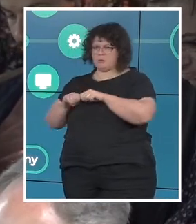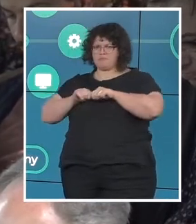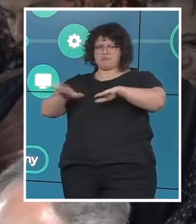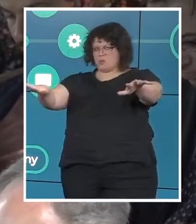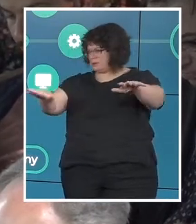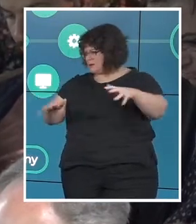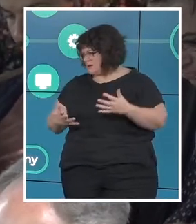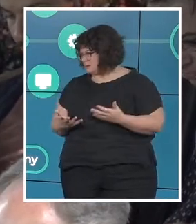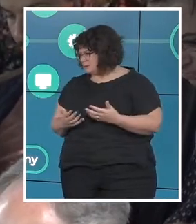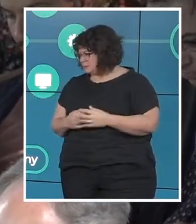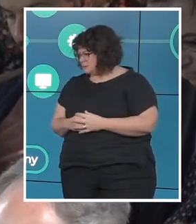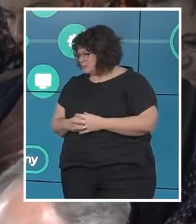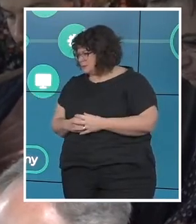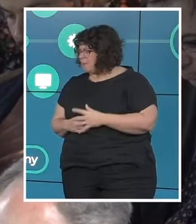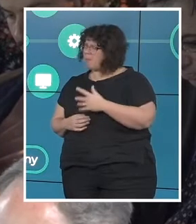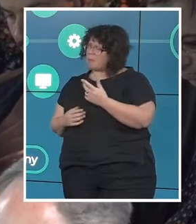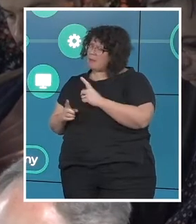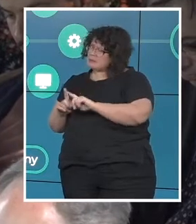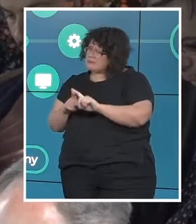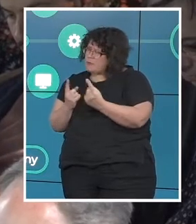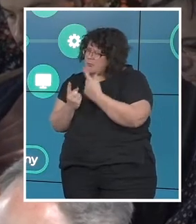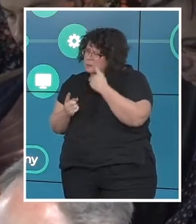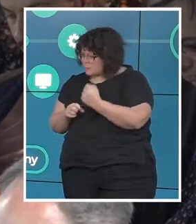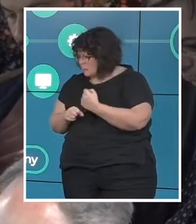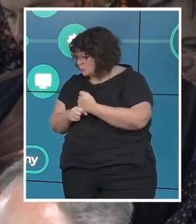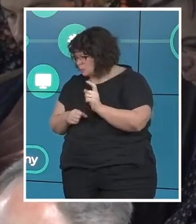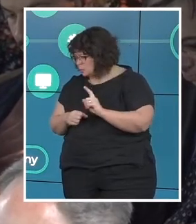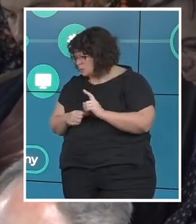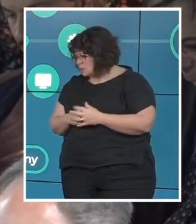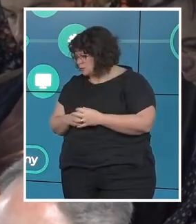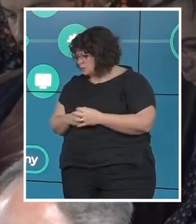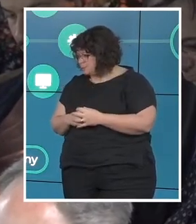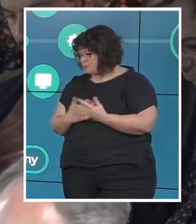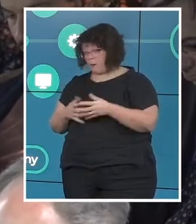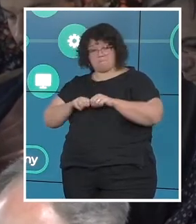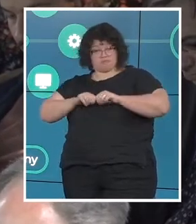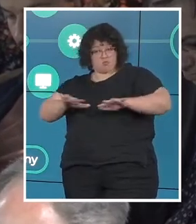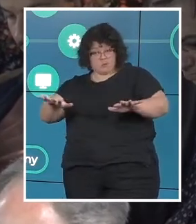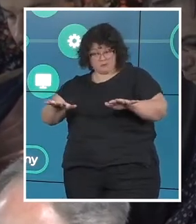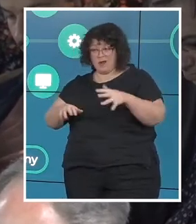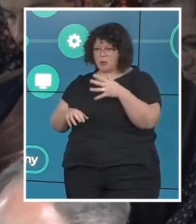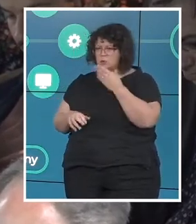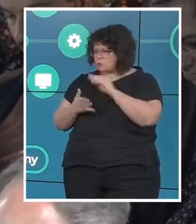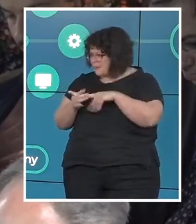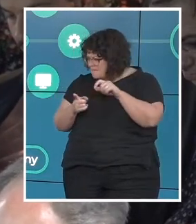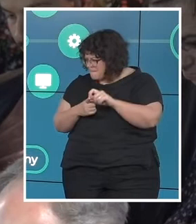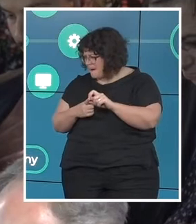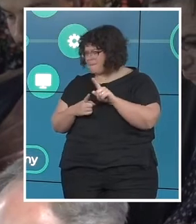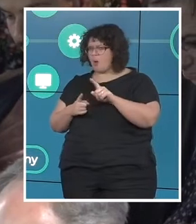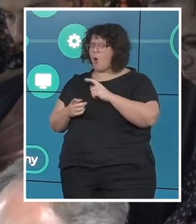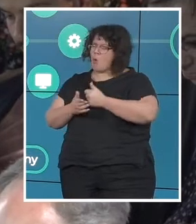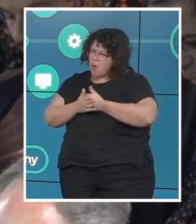broadcast side, what they do is they have the map, but they always describe what the map is conveying in the editorial, so it's not just